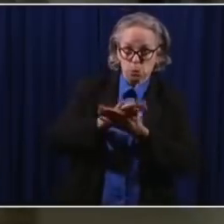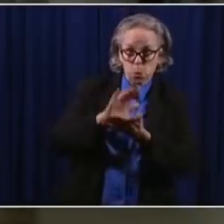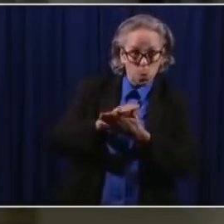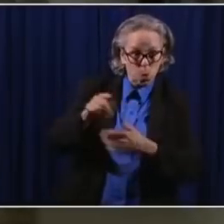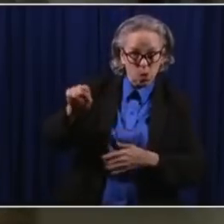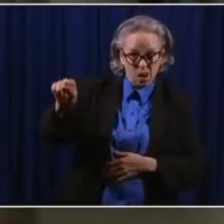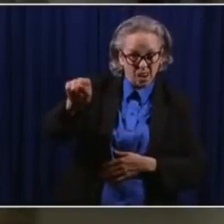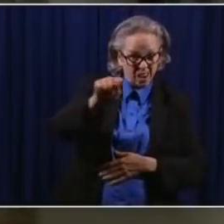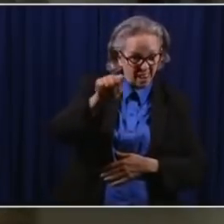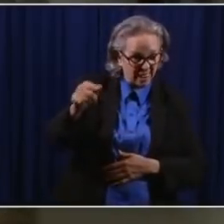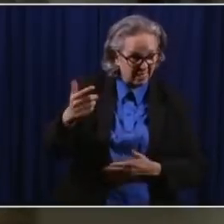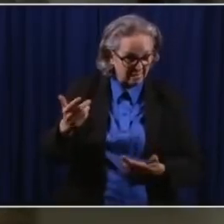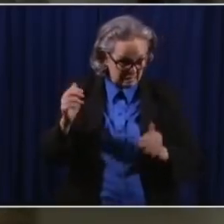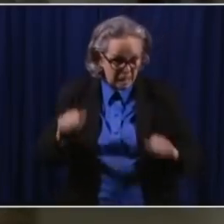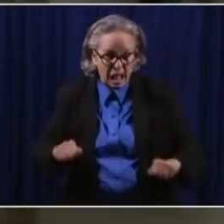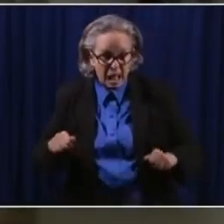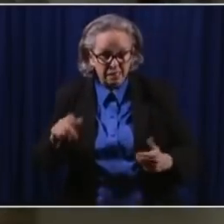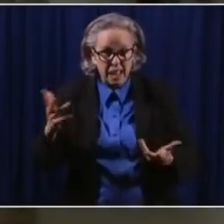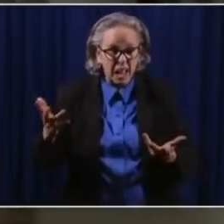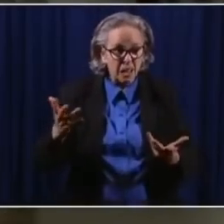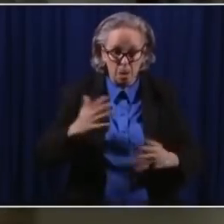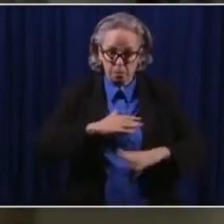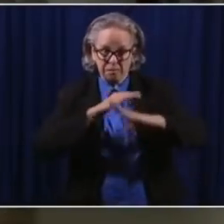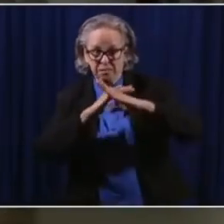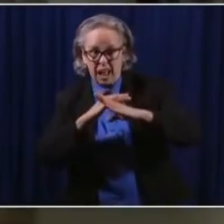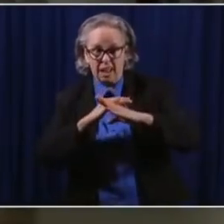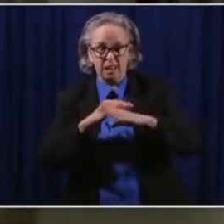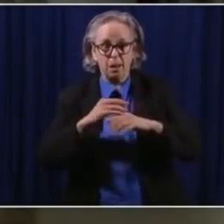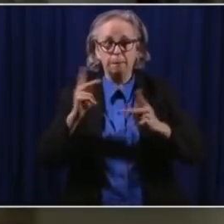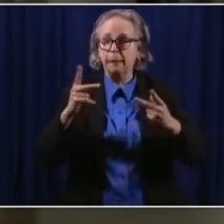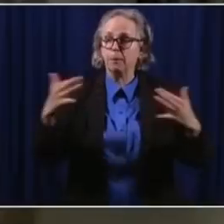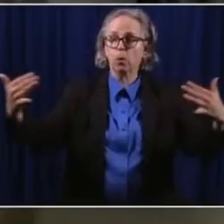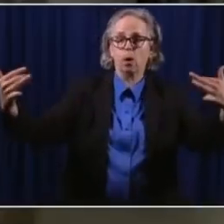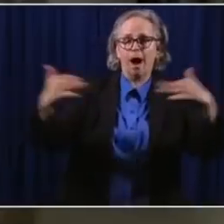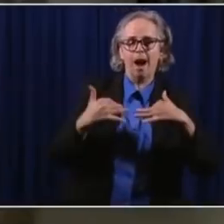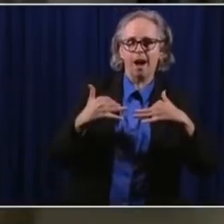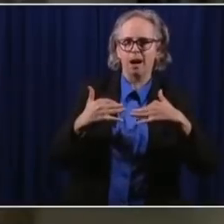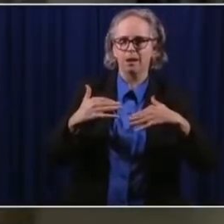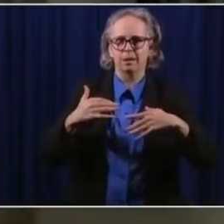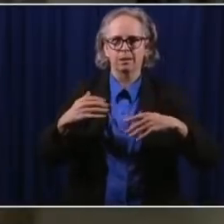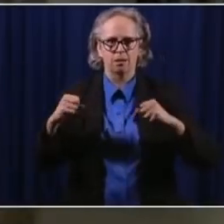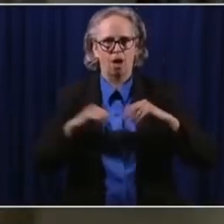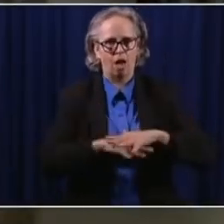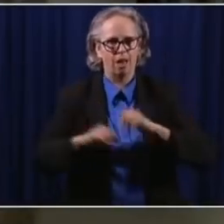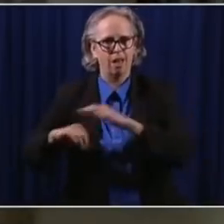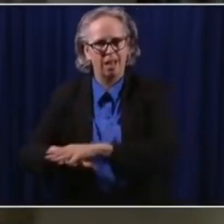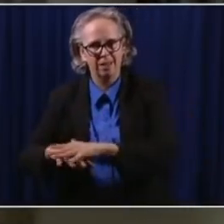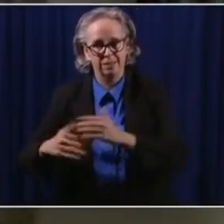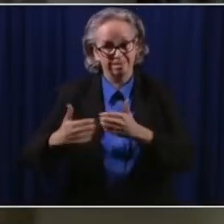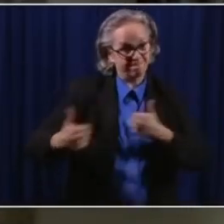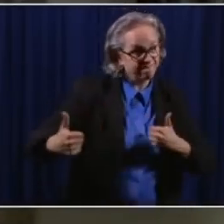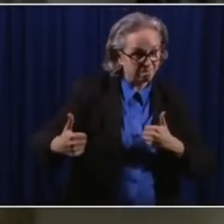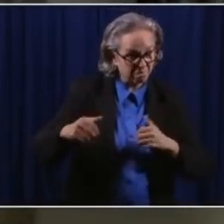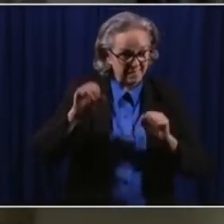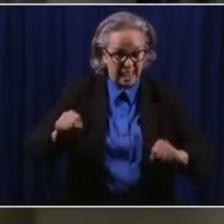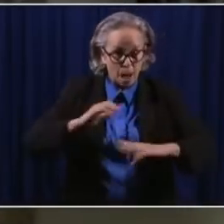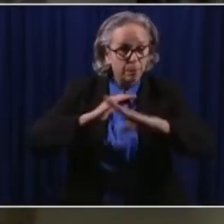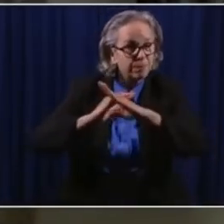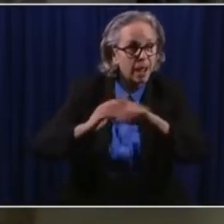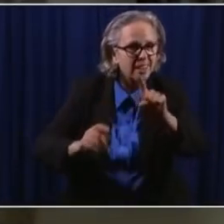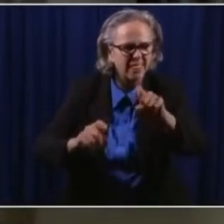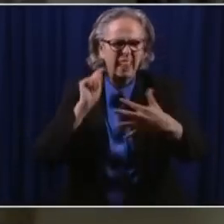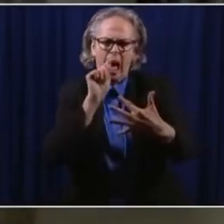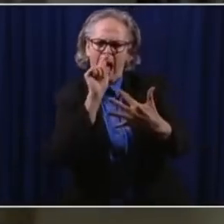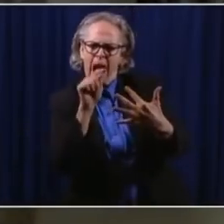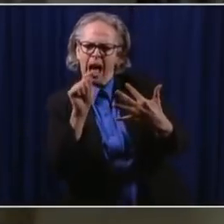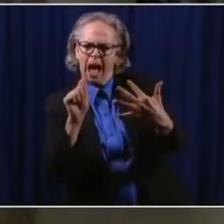number of spectators from actually congregating? I talked to a school superintendent this week who told me yeah, we could hold